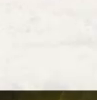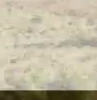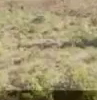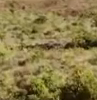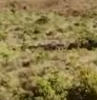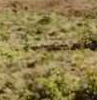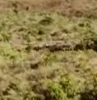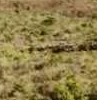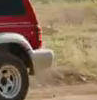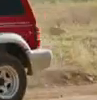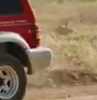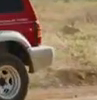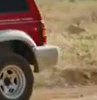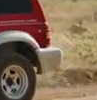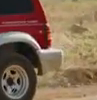www.stackonlinetradeshow.com.